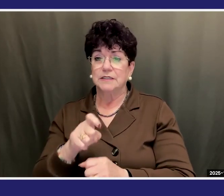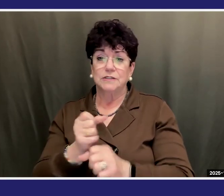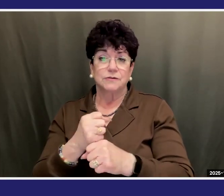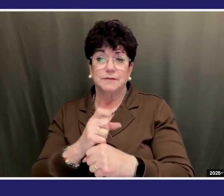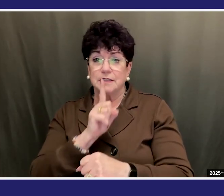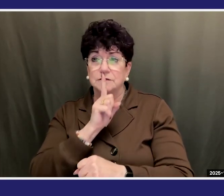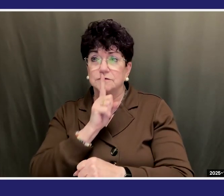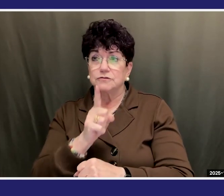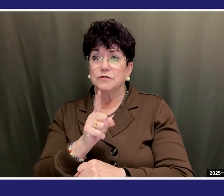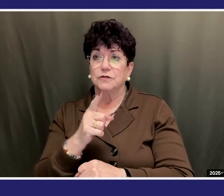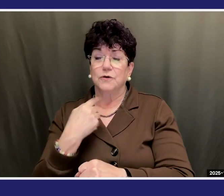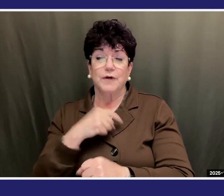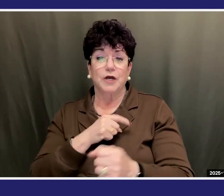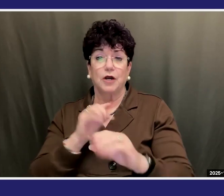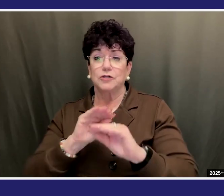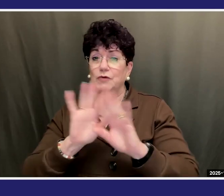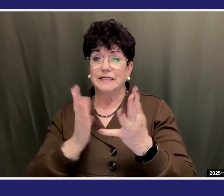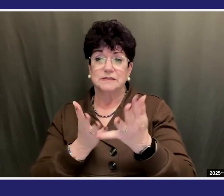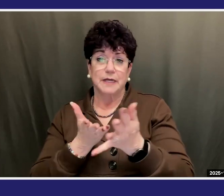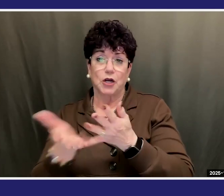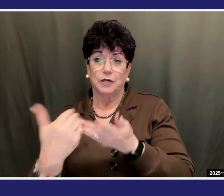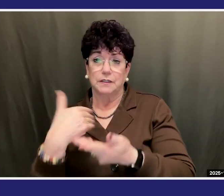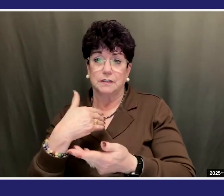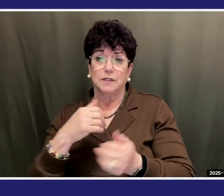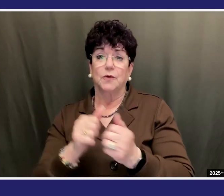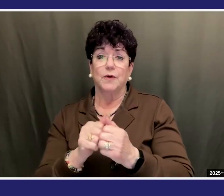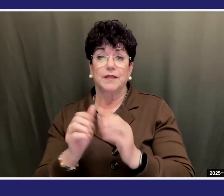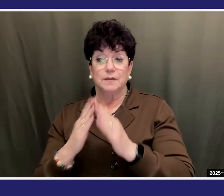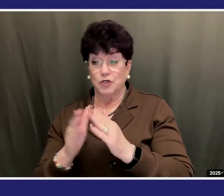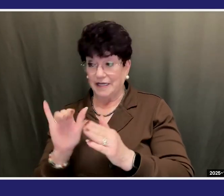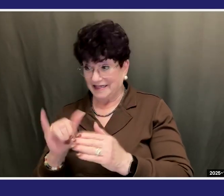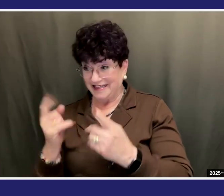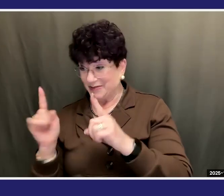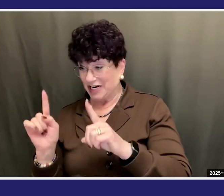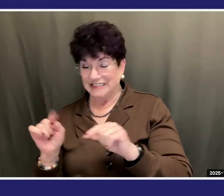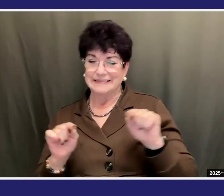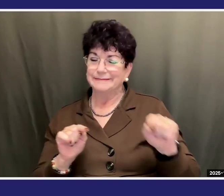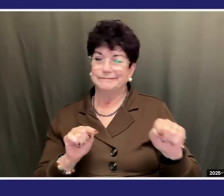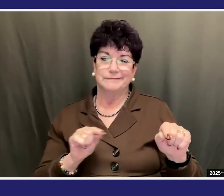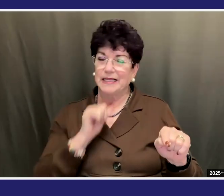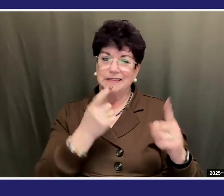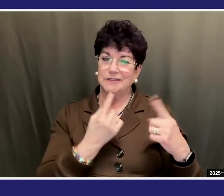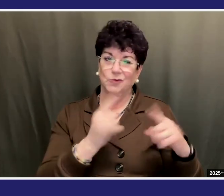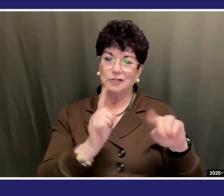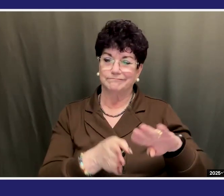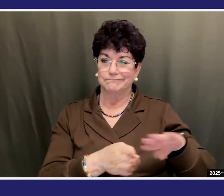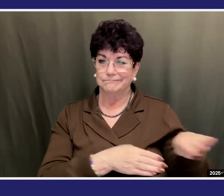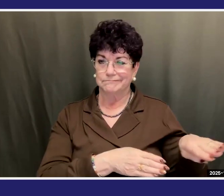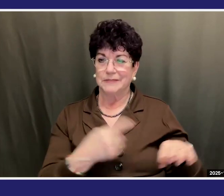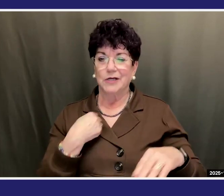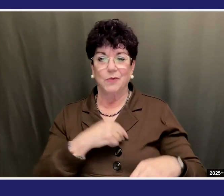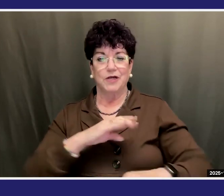are transparent with the community on what works, on what doesn't, and really just ensuring that we are